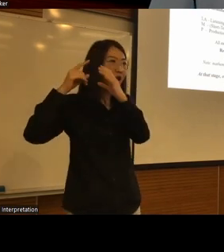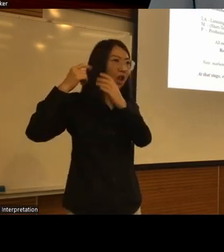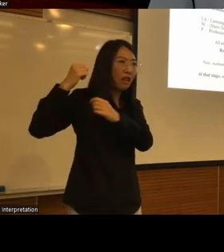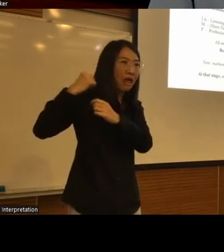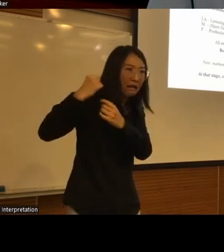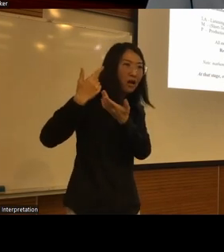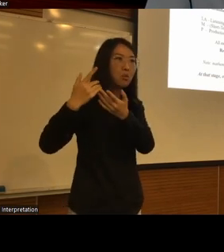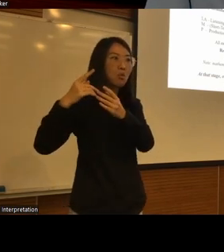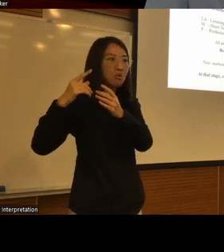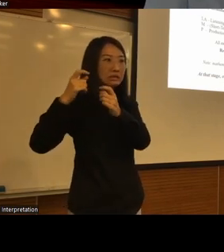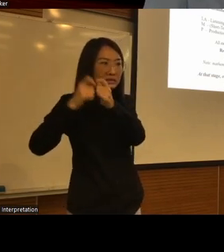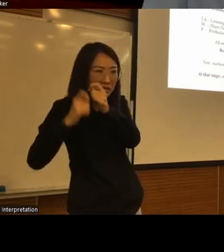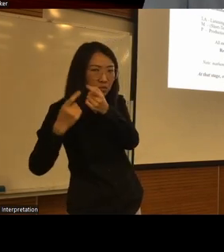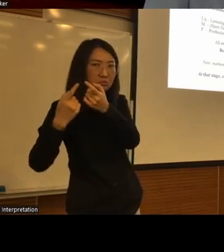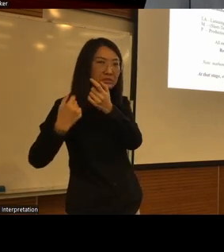of mental energy